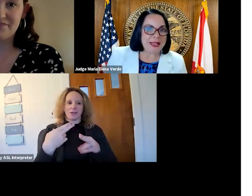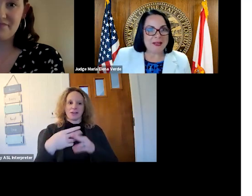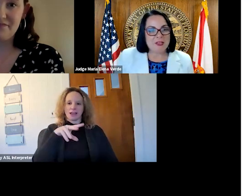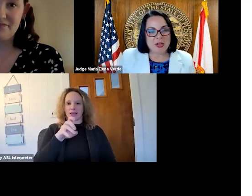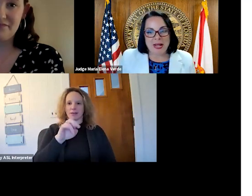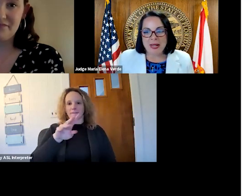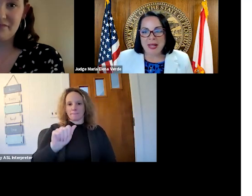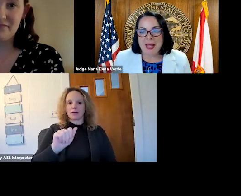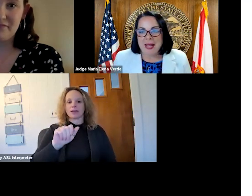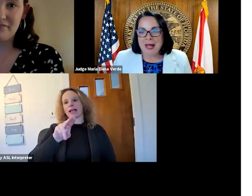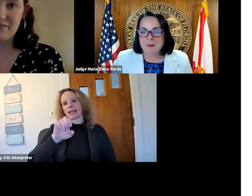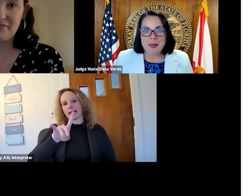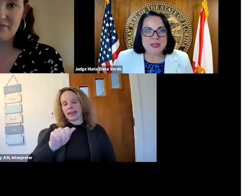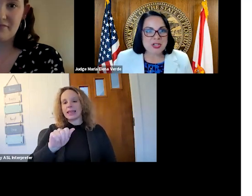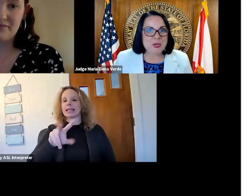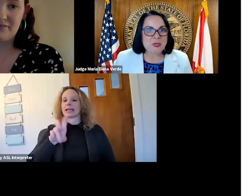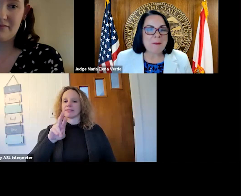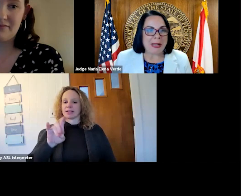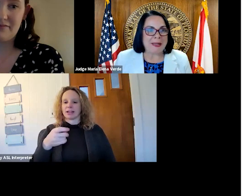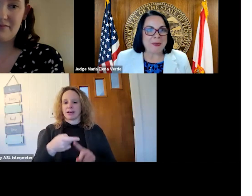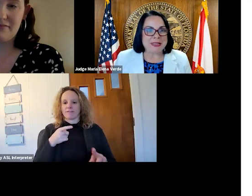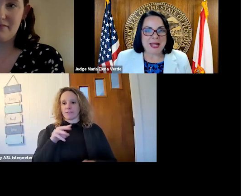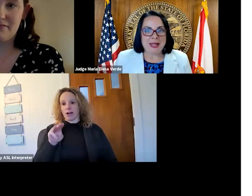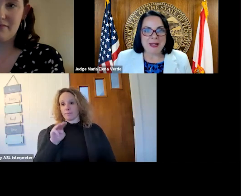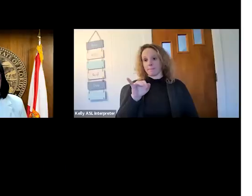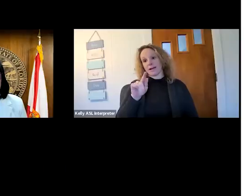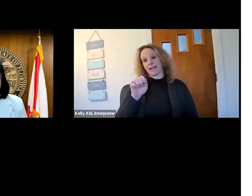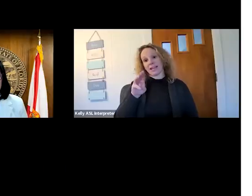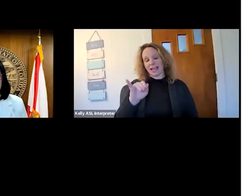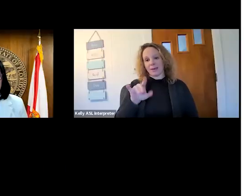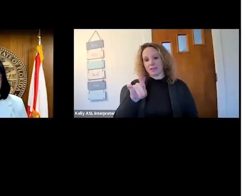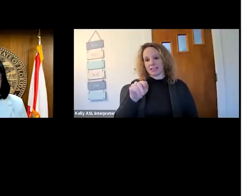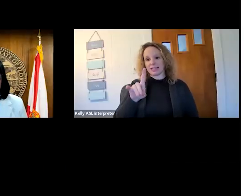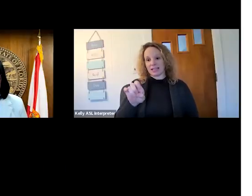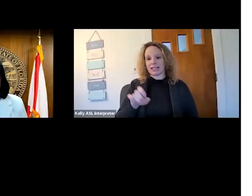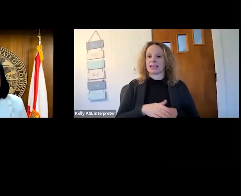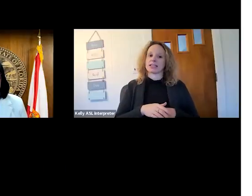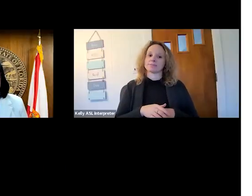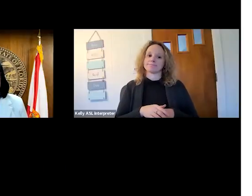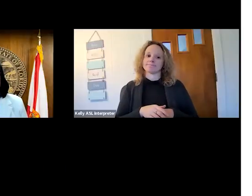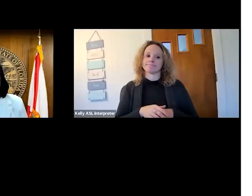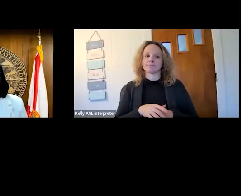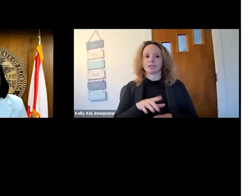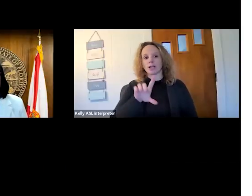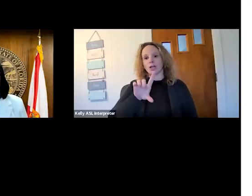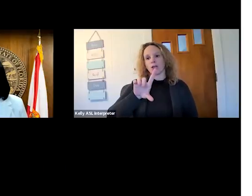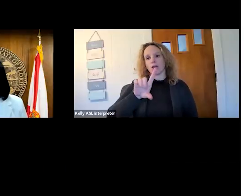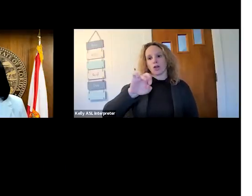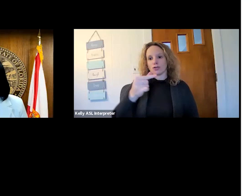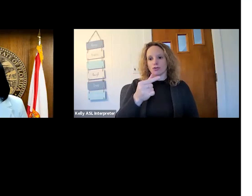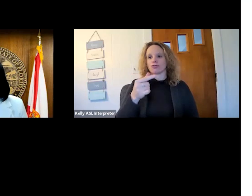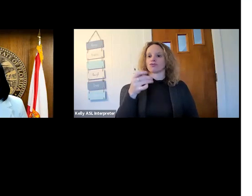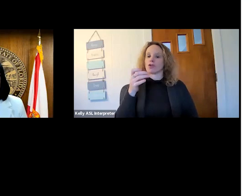Maria Elena Verde. I'm coming to you from Miami-Dade Drug Court. And a little bit